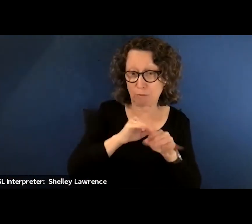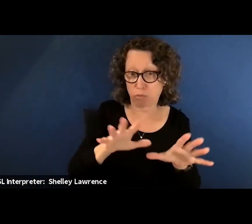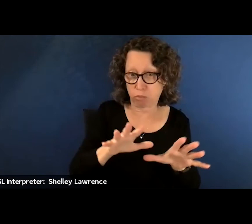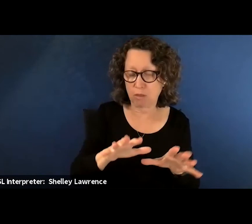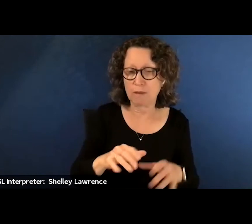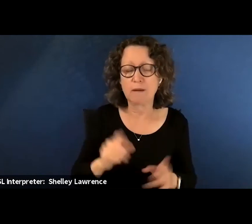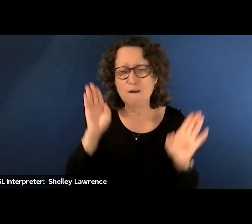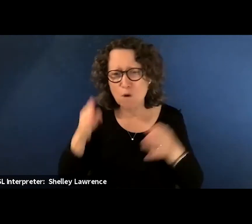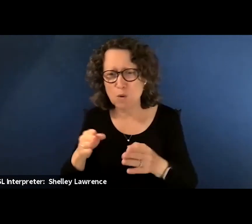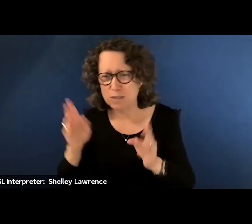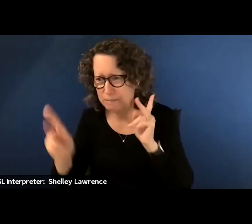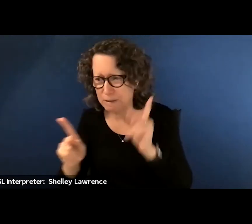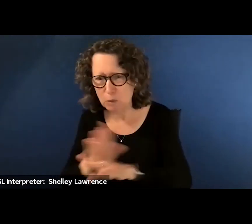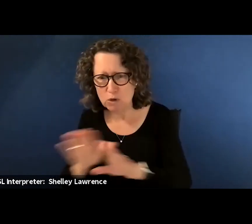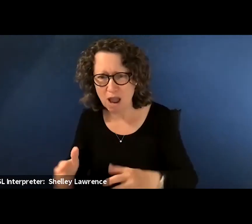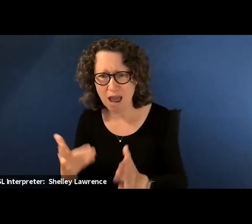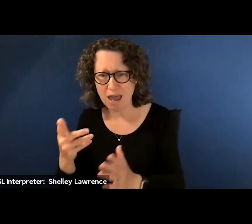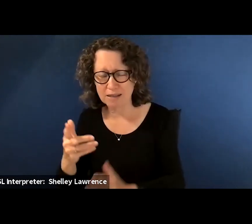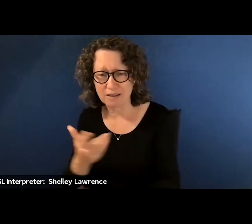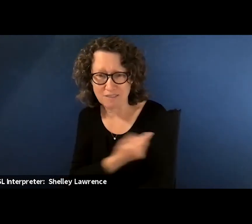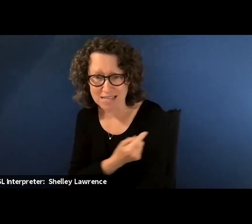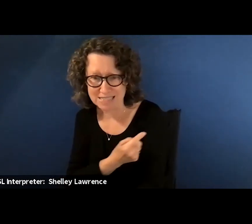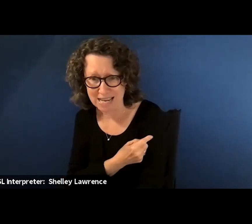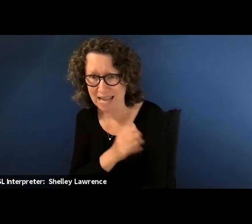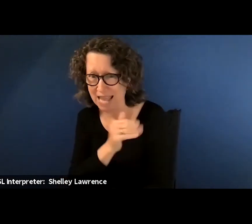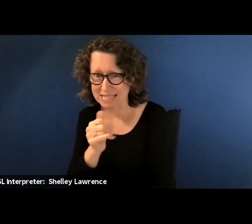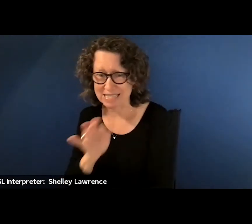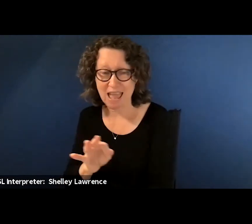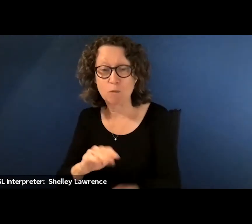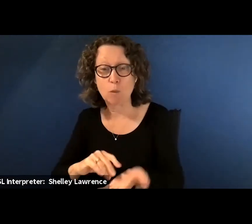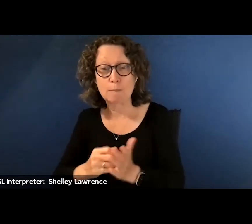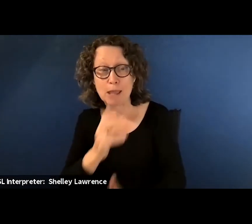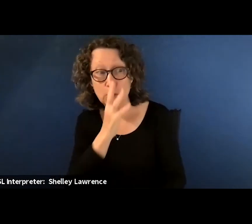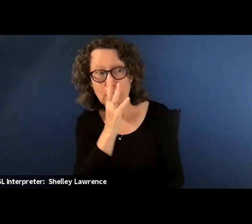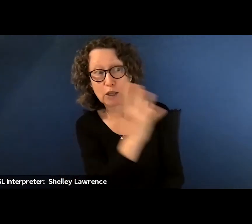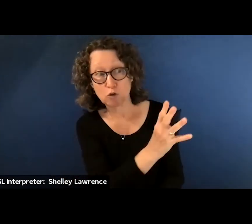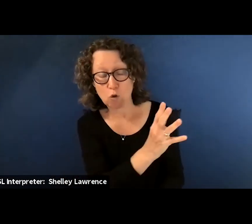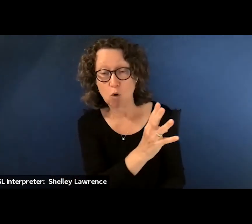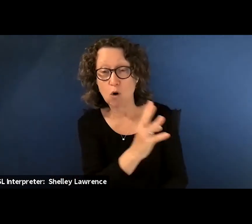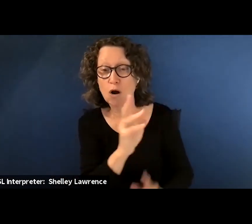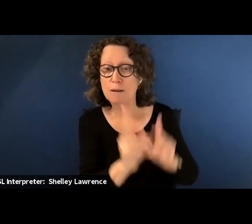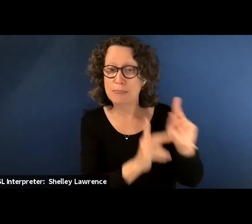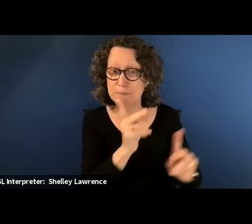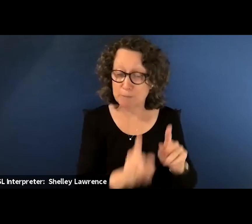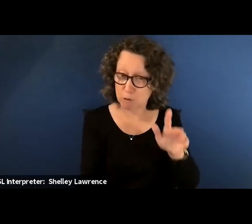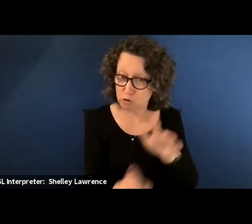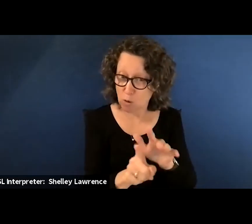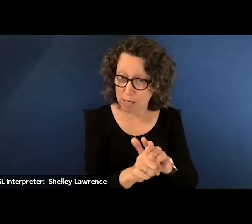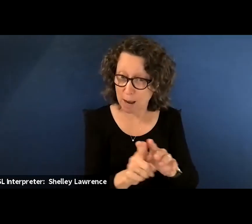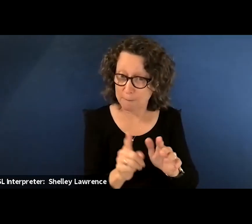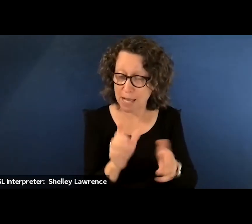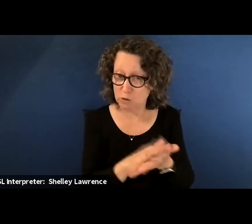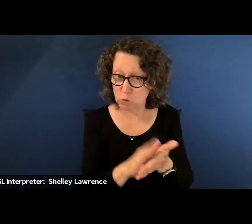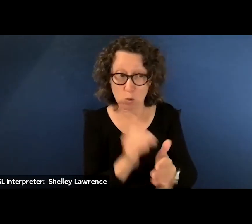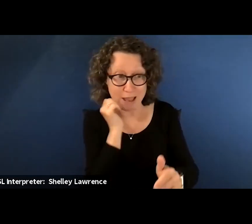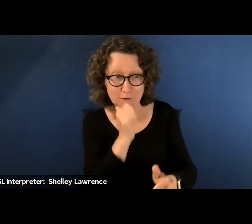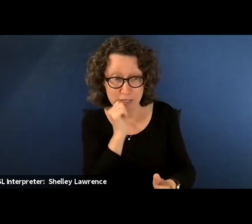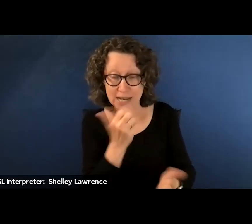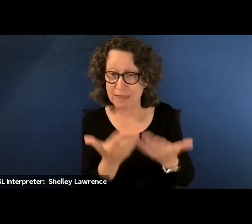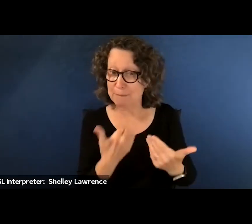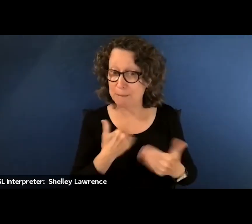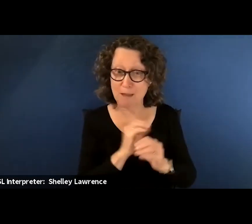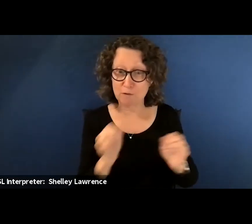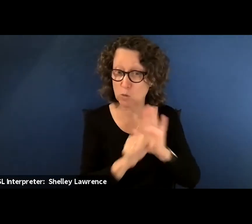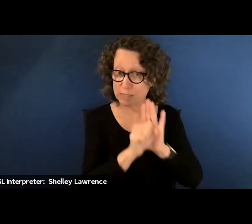on the non-vaccinated teachers and staff will make you ignore all the vaccinated ones showing up at school every day that could be asymptomatic